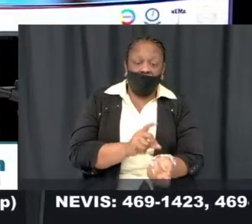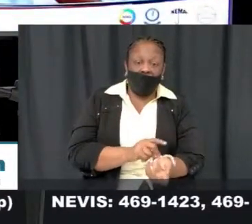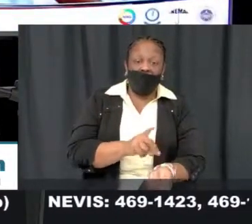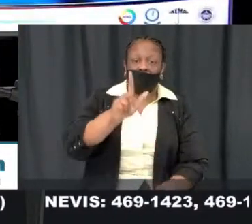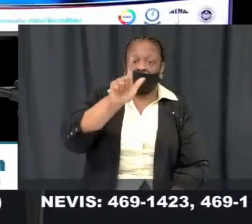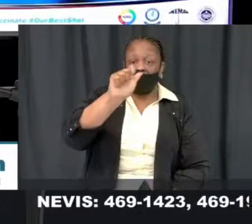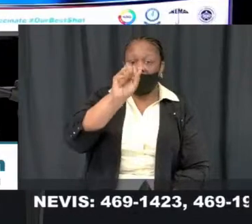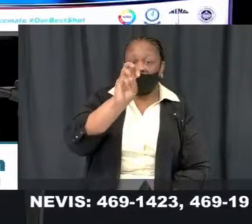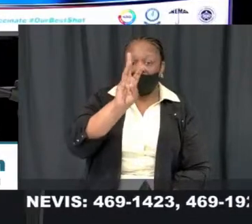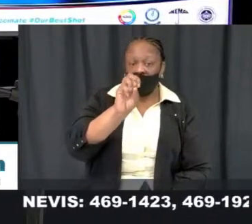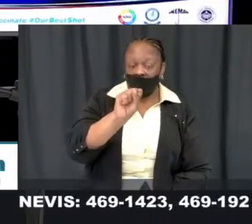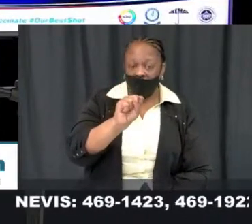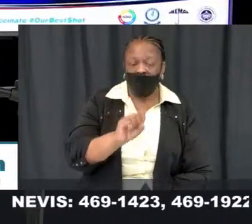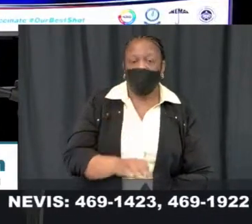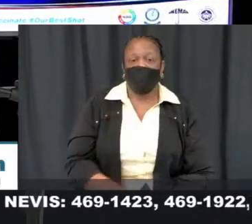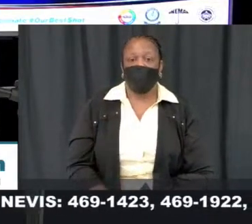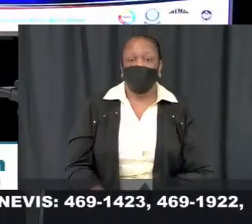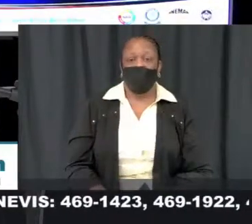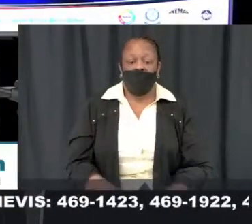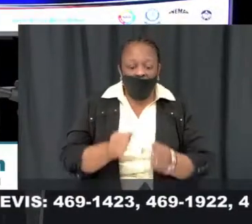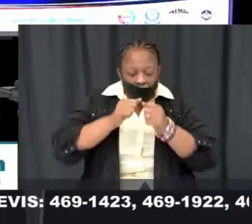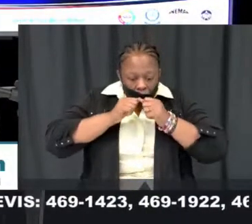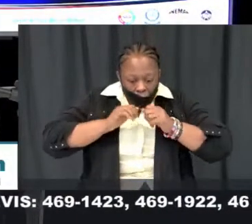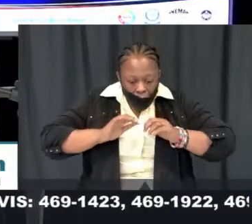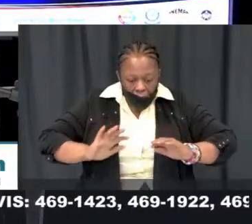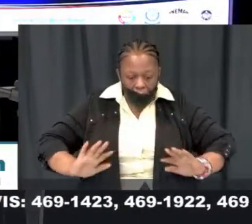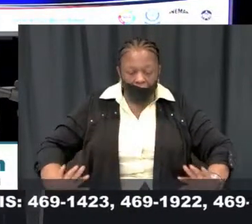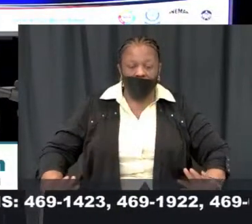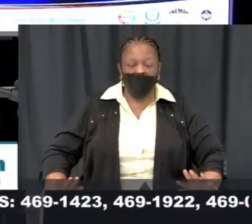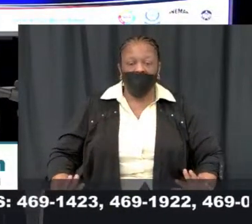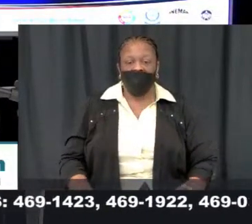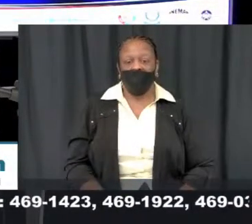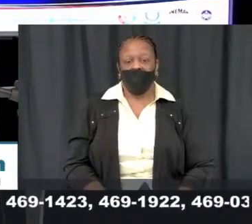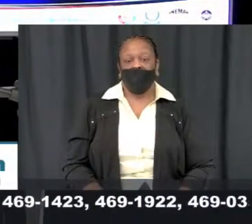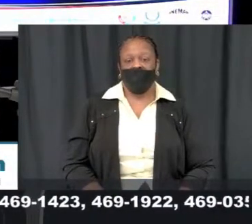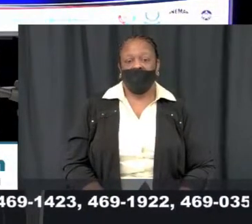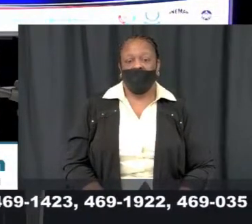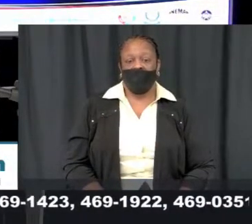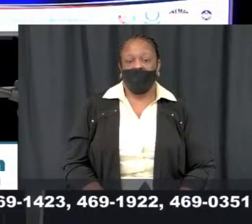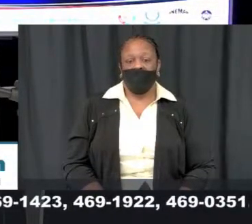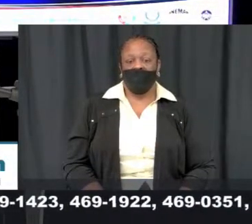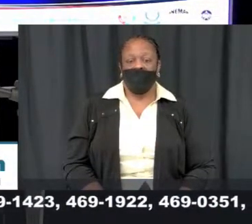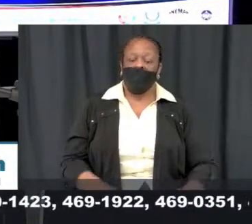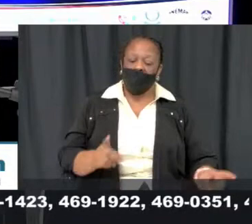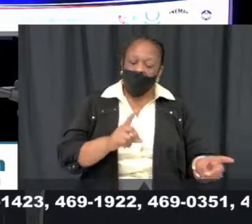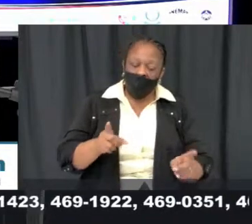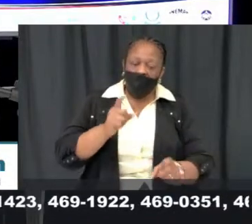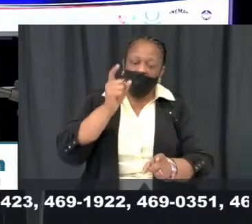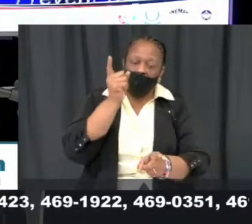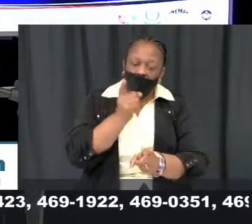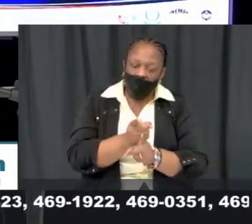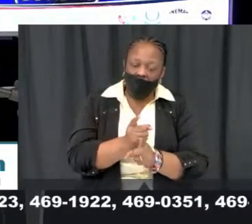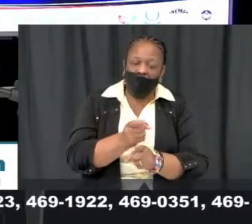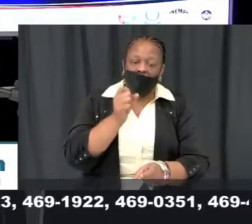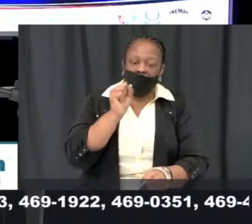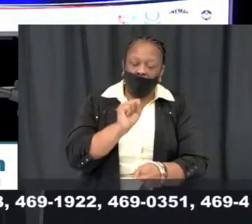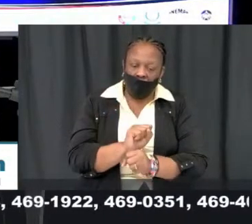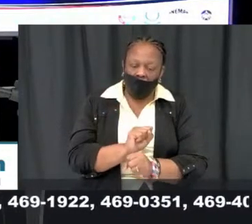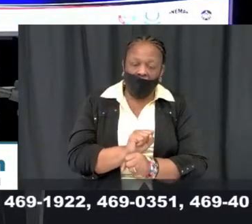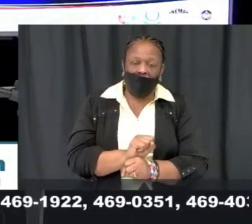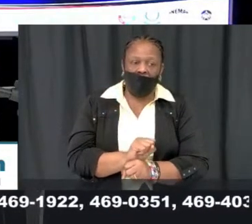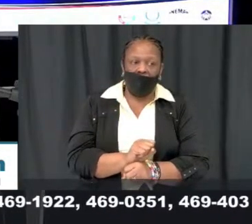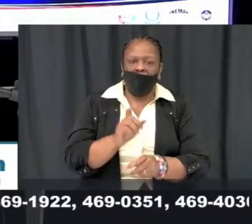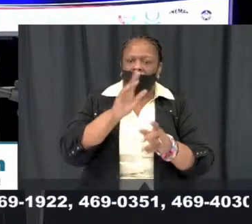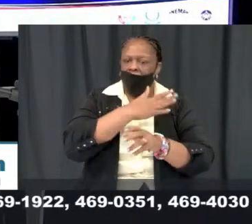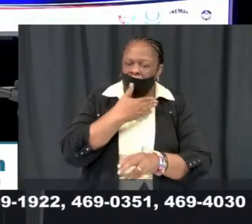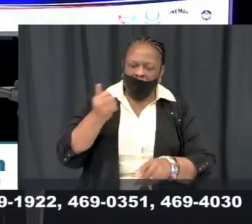quiet in her every essence. And these professionals come under attack. And I